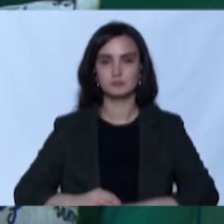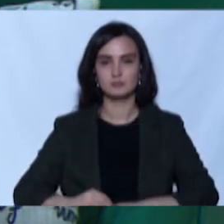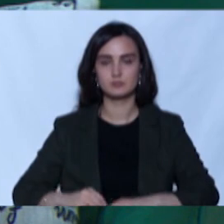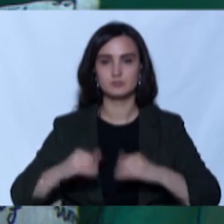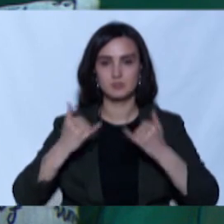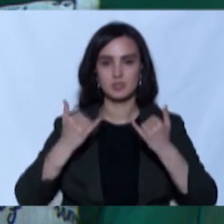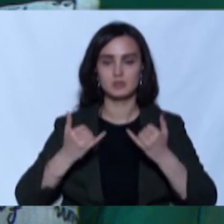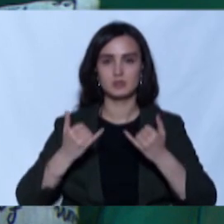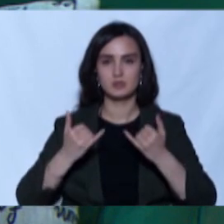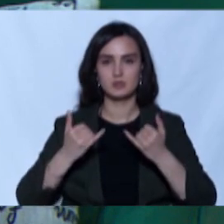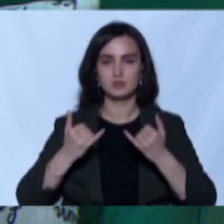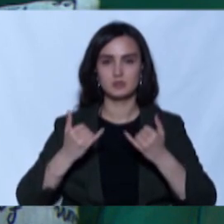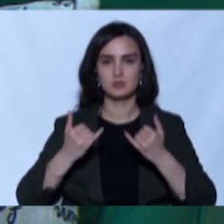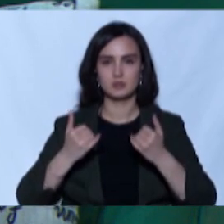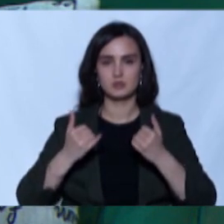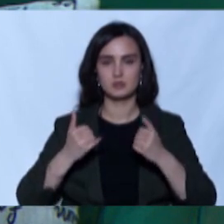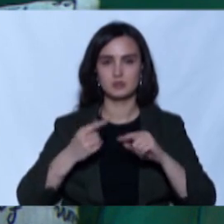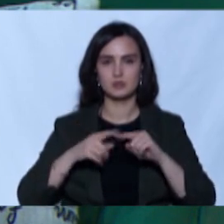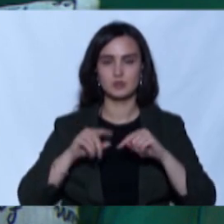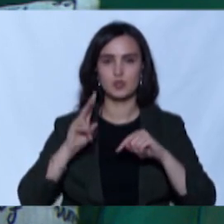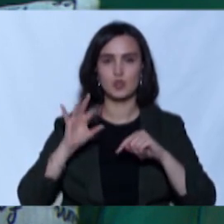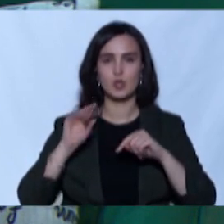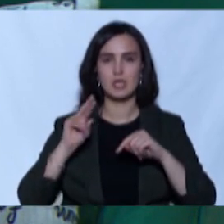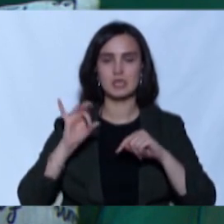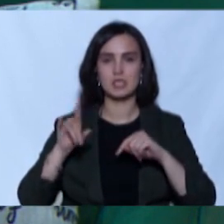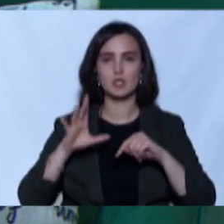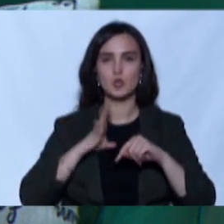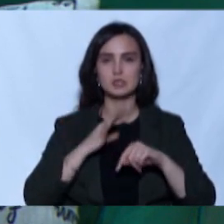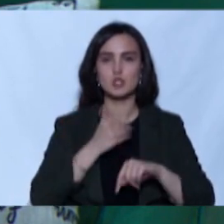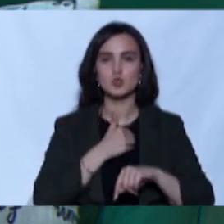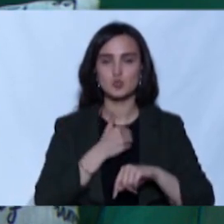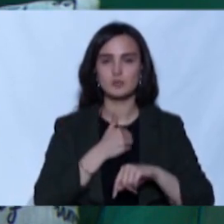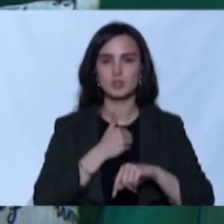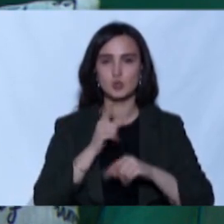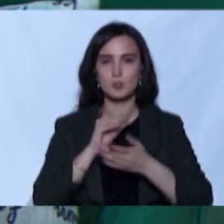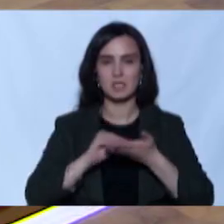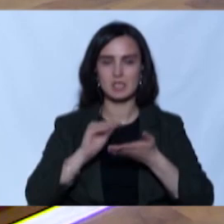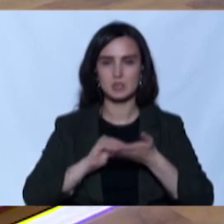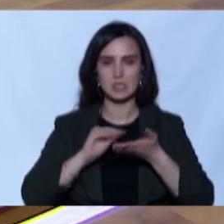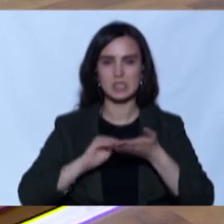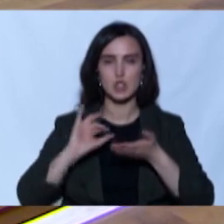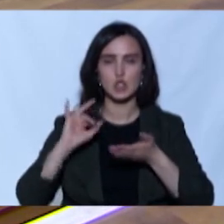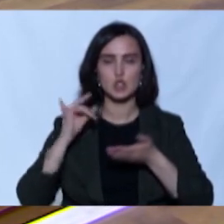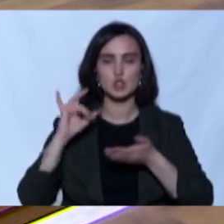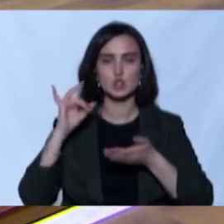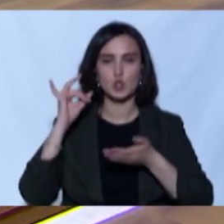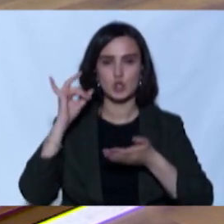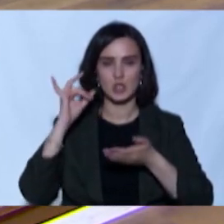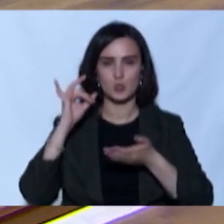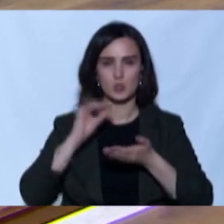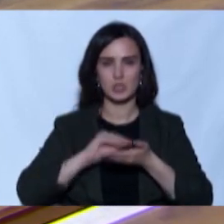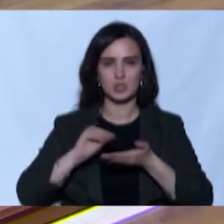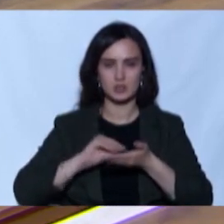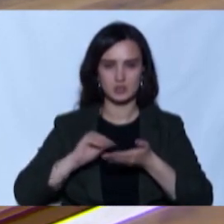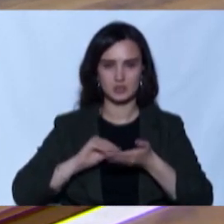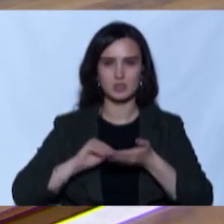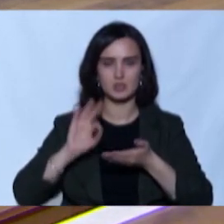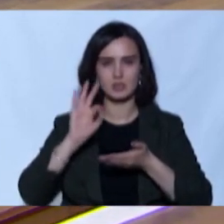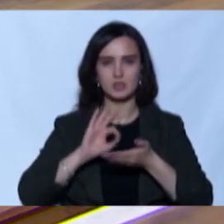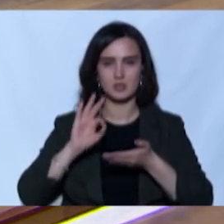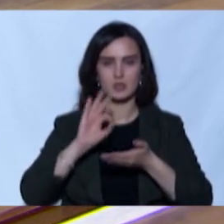Now, typically, Arthur Conan Doyle always had the desire to write historical fictions, to write fictions